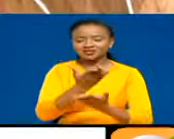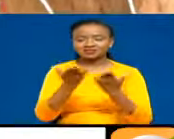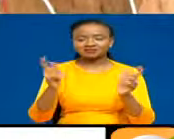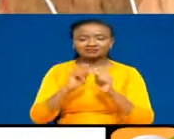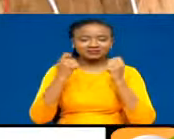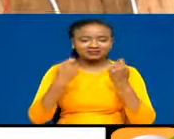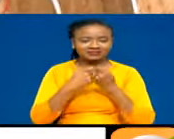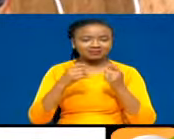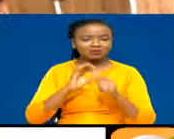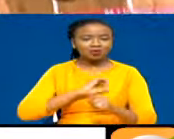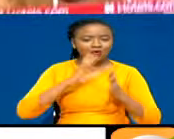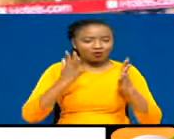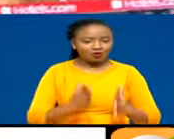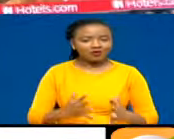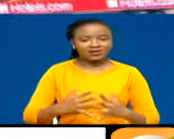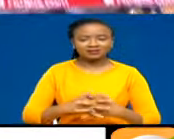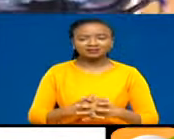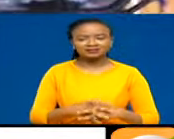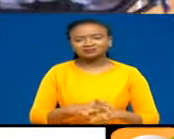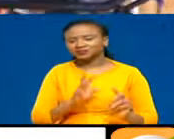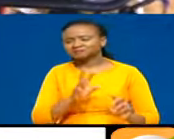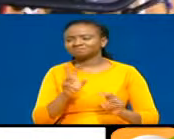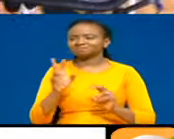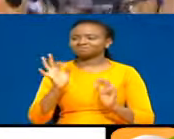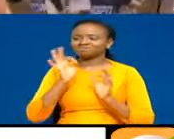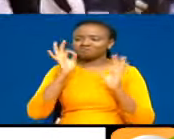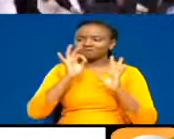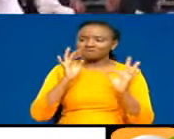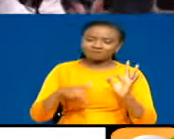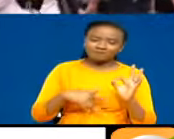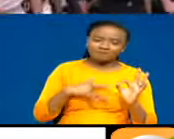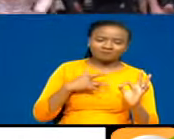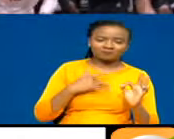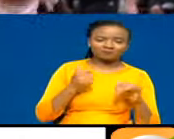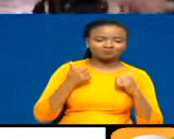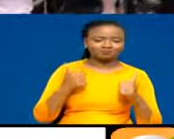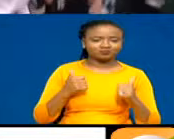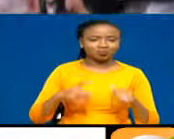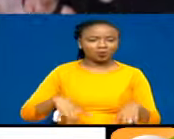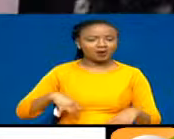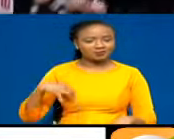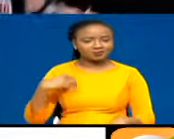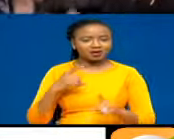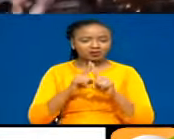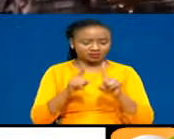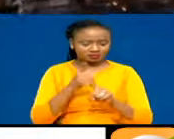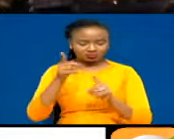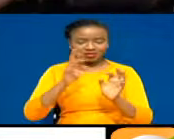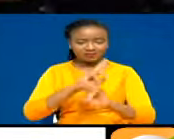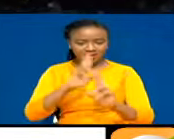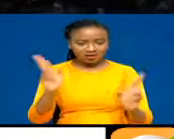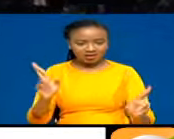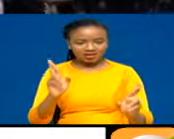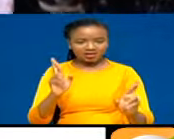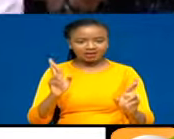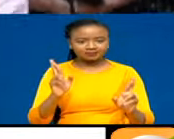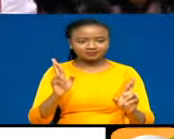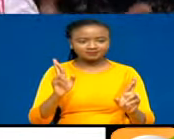too. And just proud of, you know, a small market team, him, you know, willing to stay